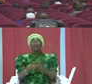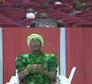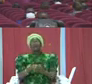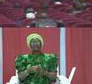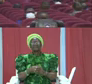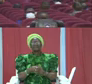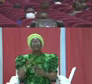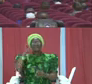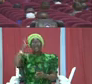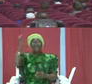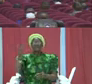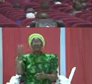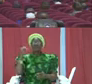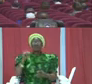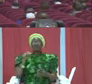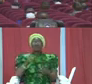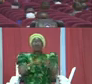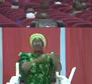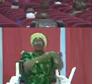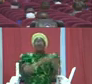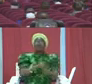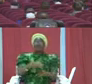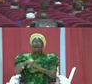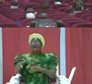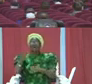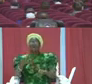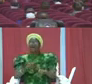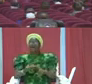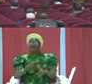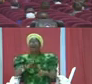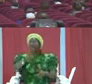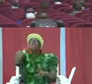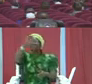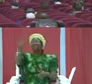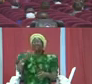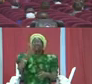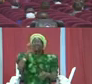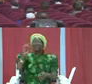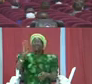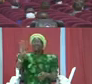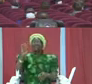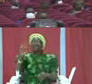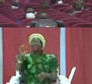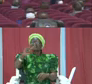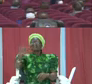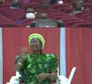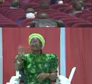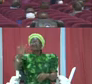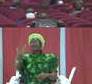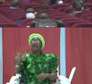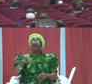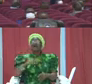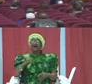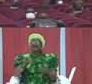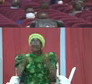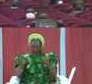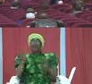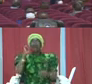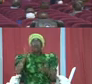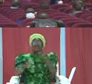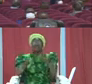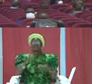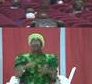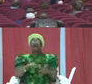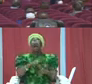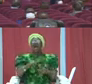He was running away from Jezebel, but now he came to decree how Jezebel